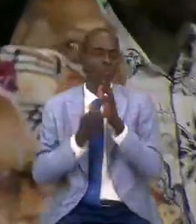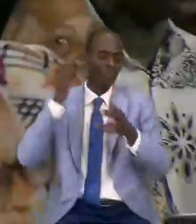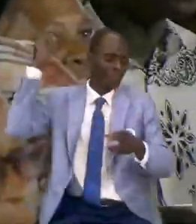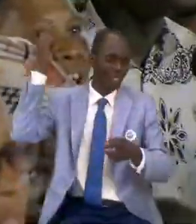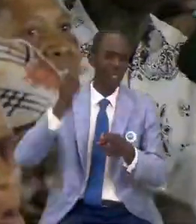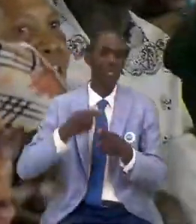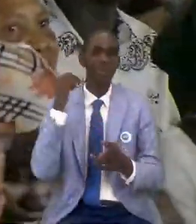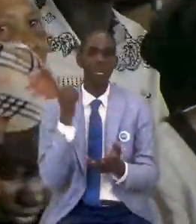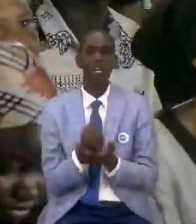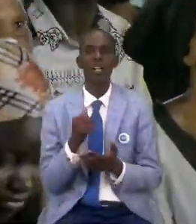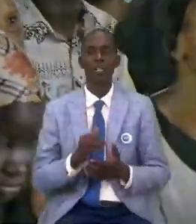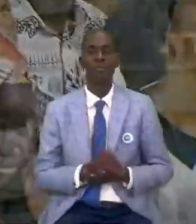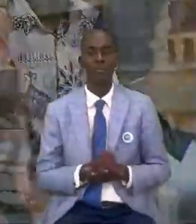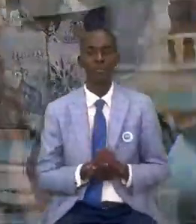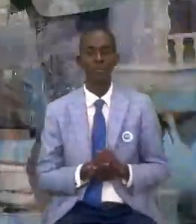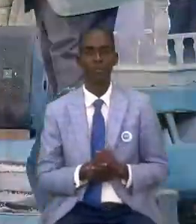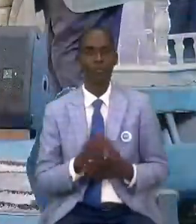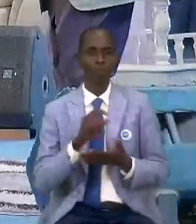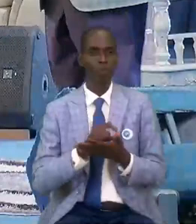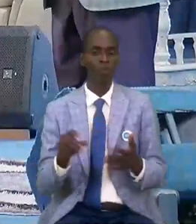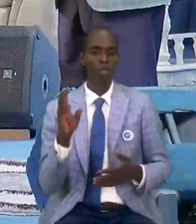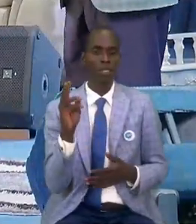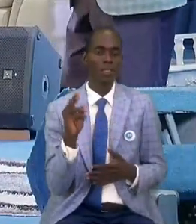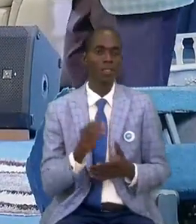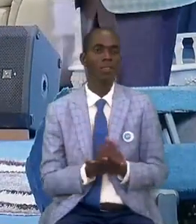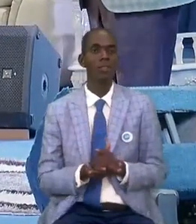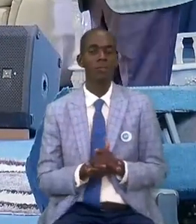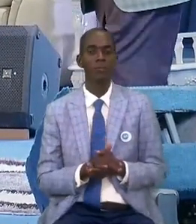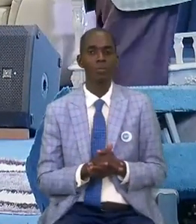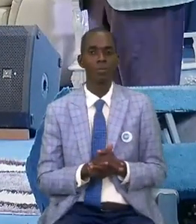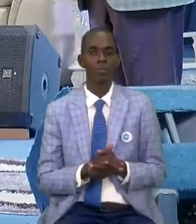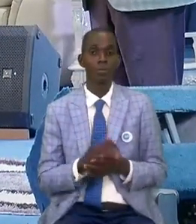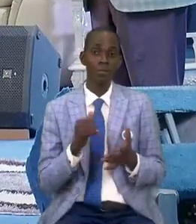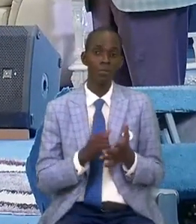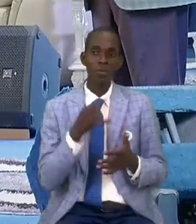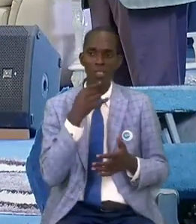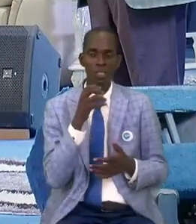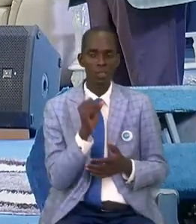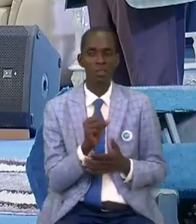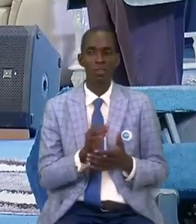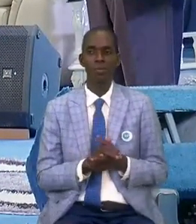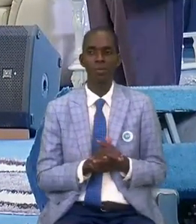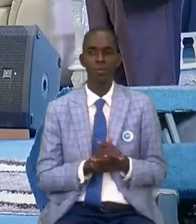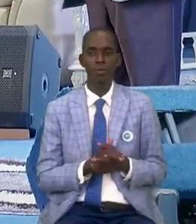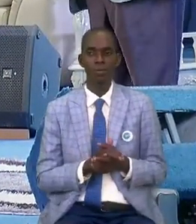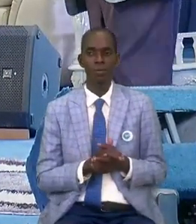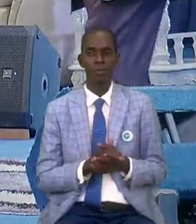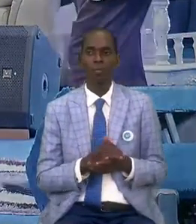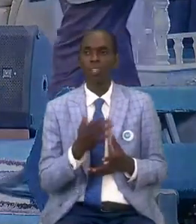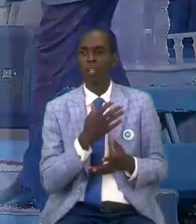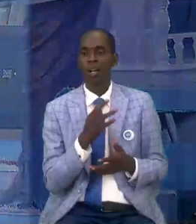In verse 16, it tells us, it says, and there came also a